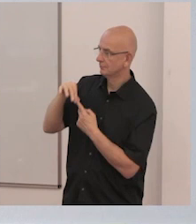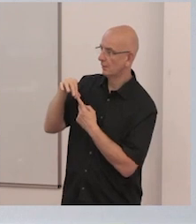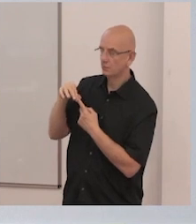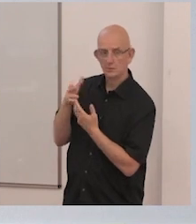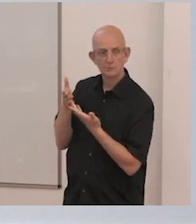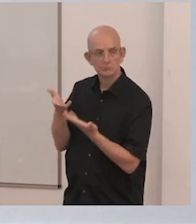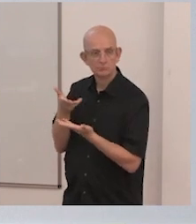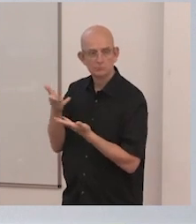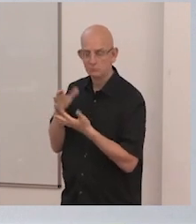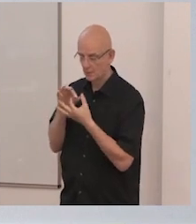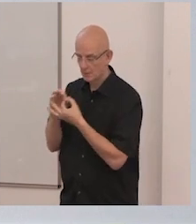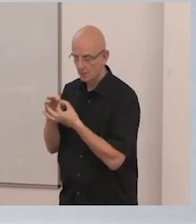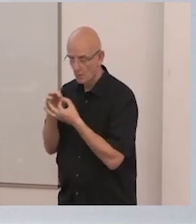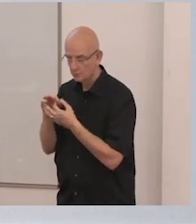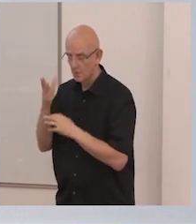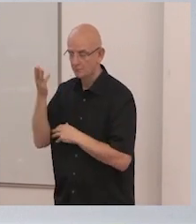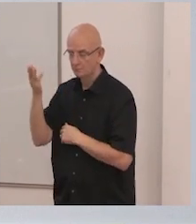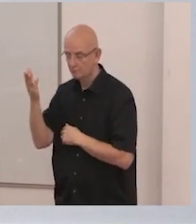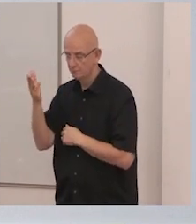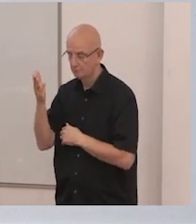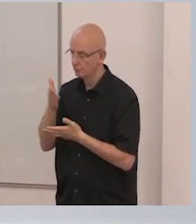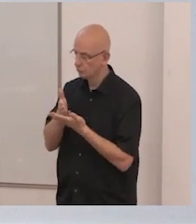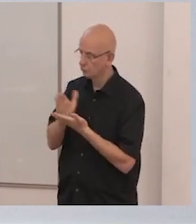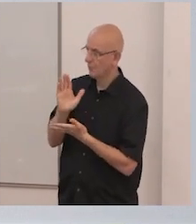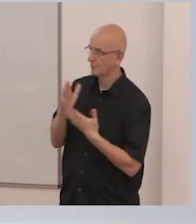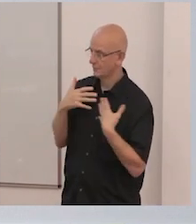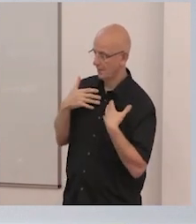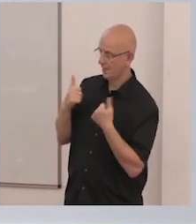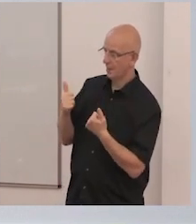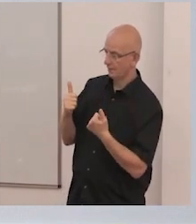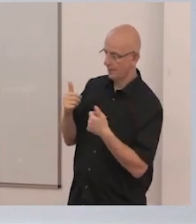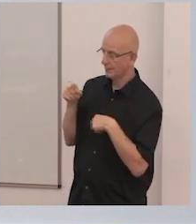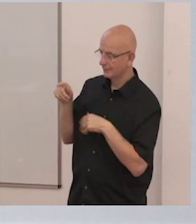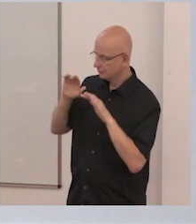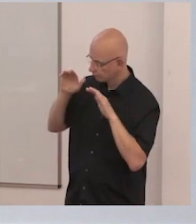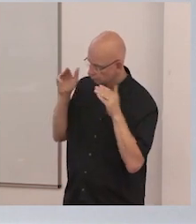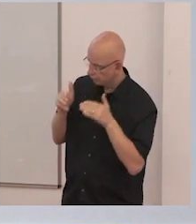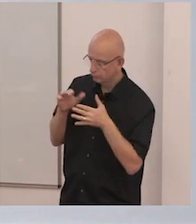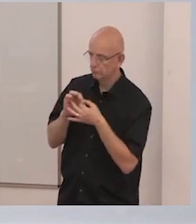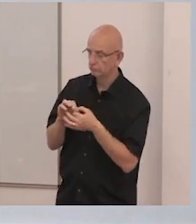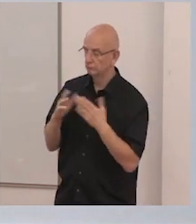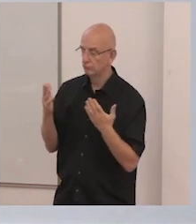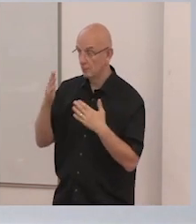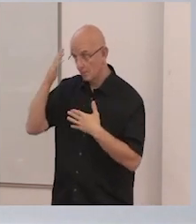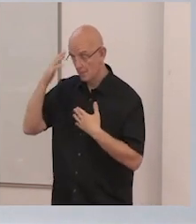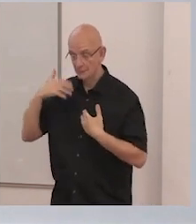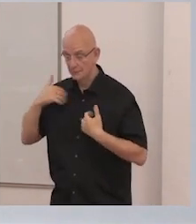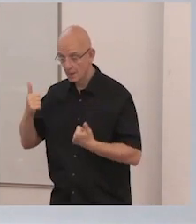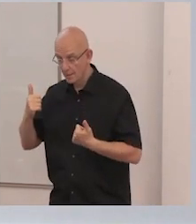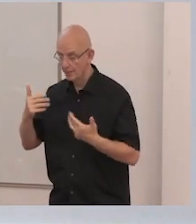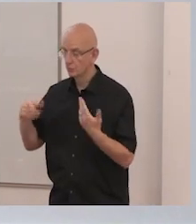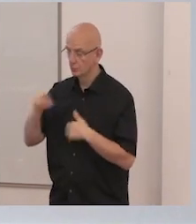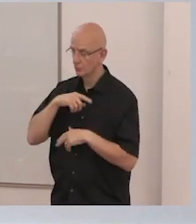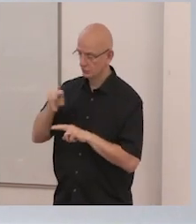to mental health, and we'll be hearing from Danius more later in the week in person, but he has recorded this video about